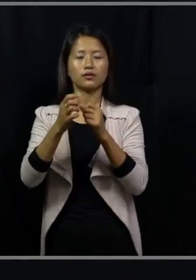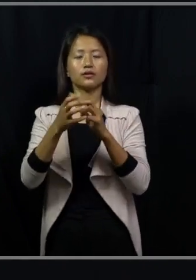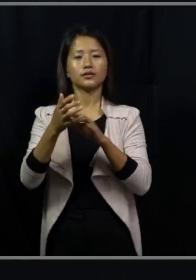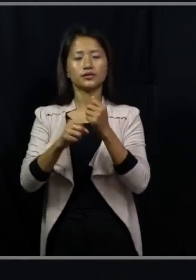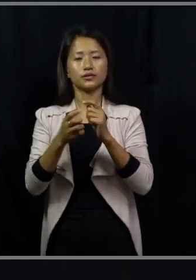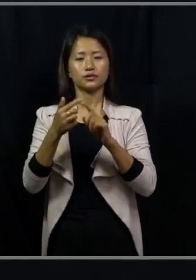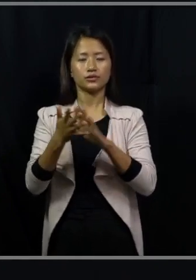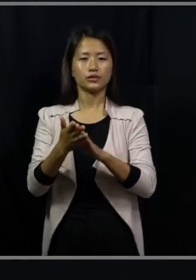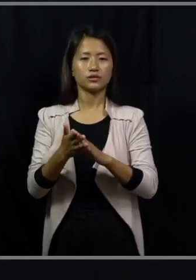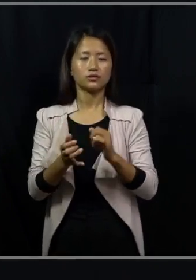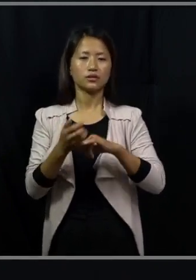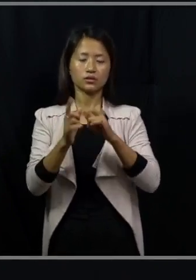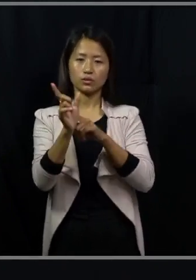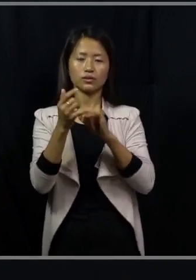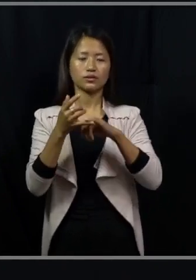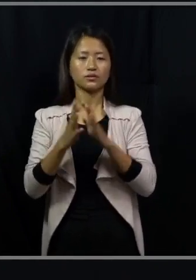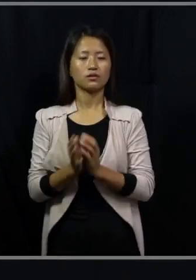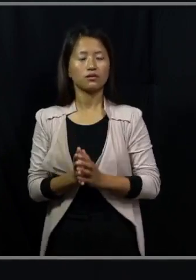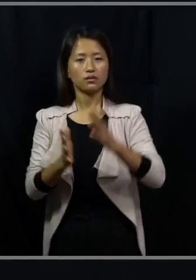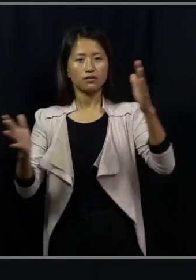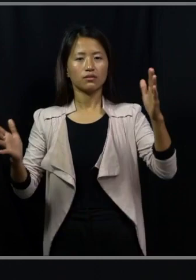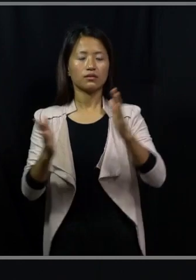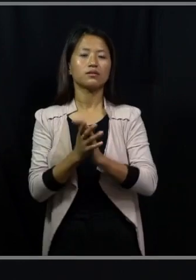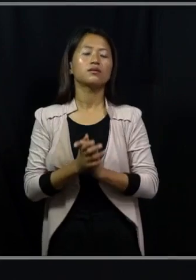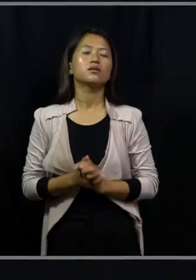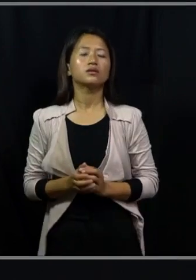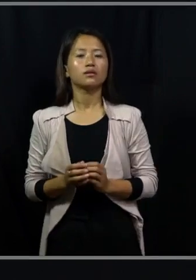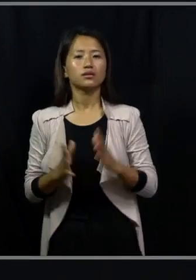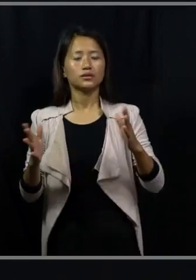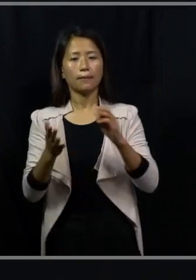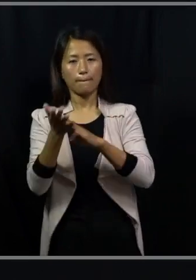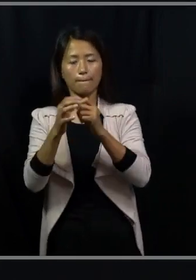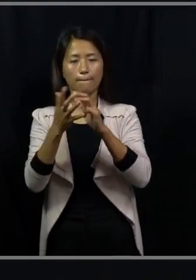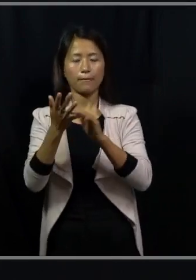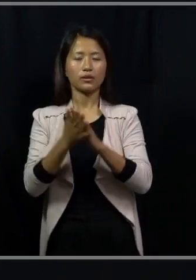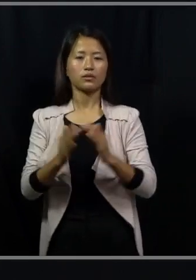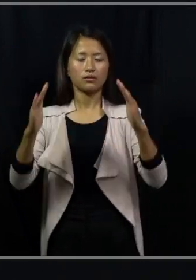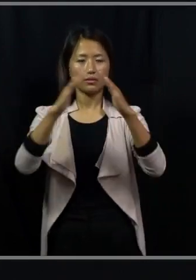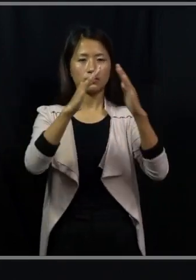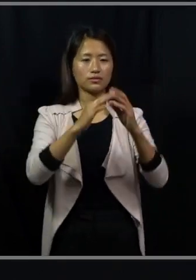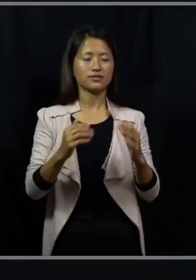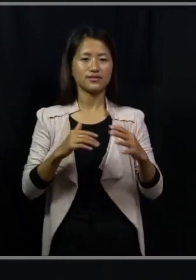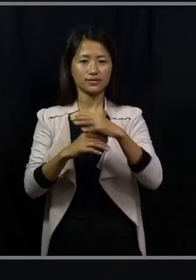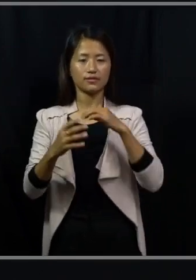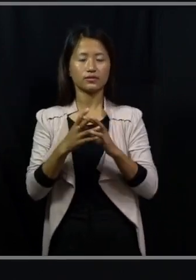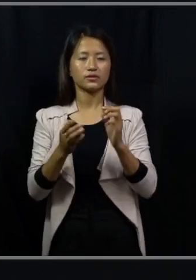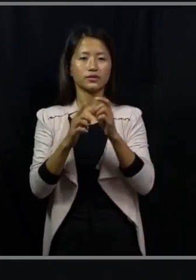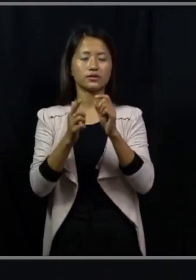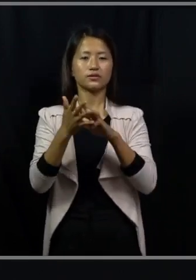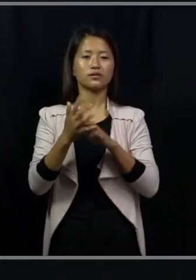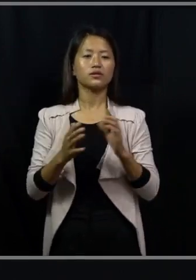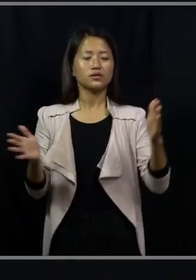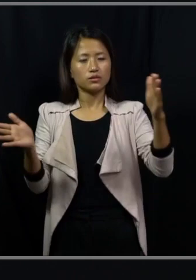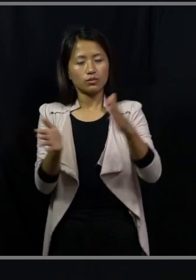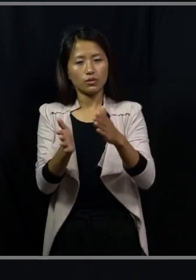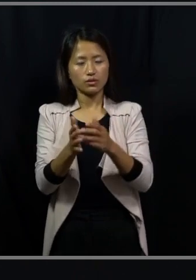of Harappa, it is larger than the city of Mohenjo-daro, And the houses discovered in the city of Harappa